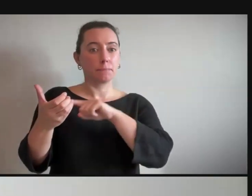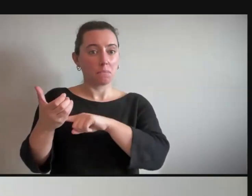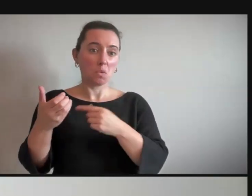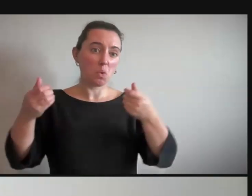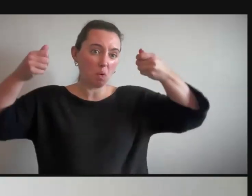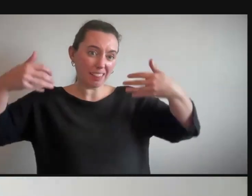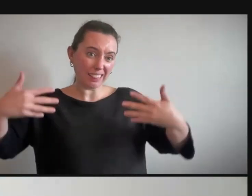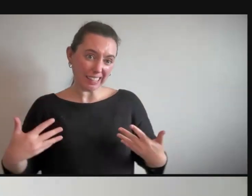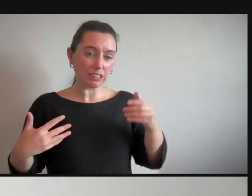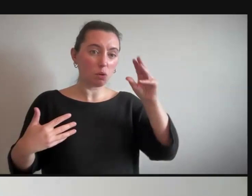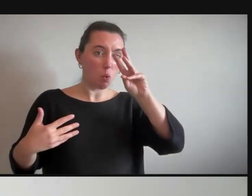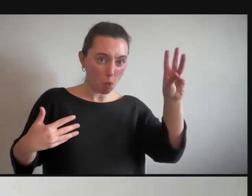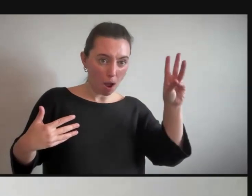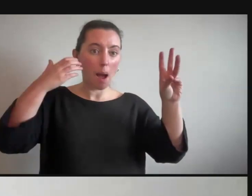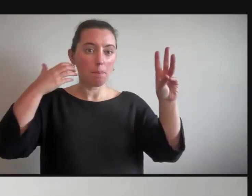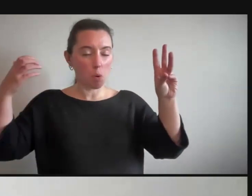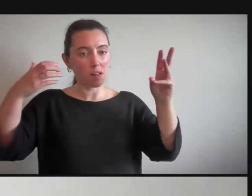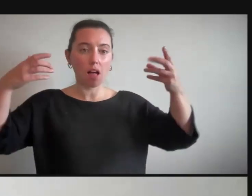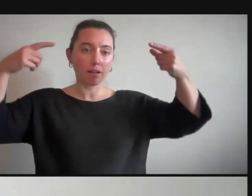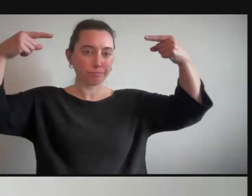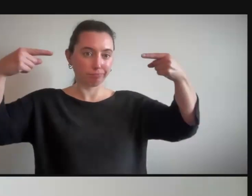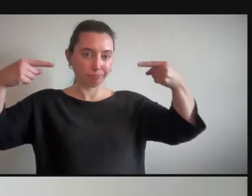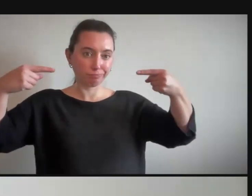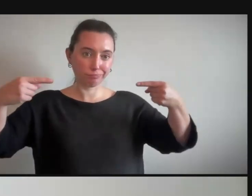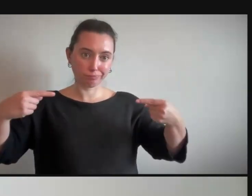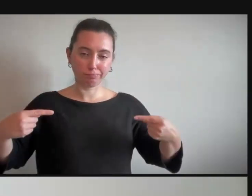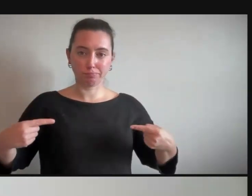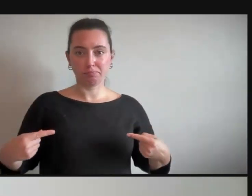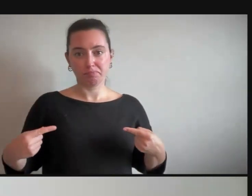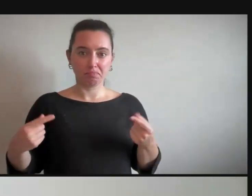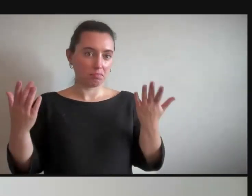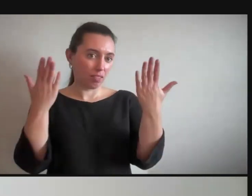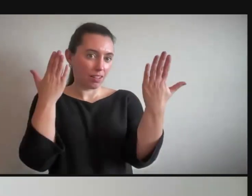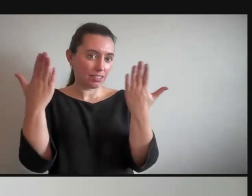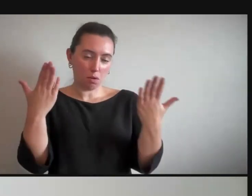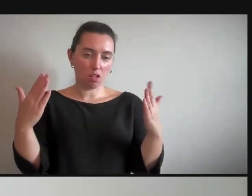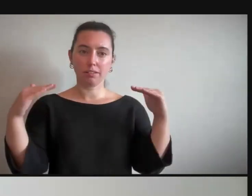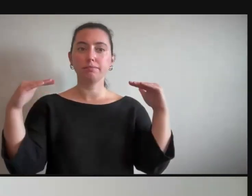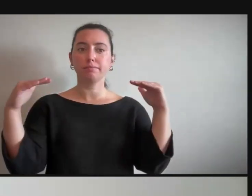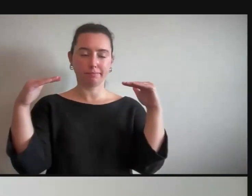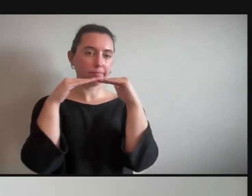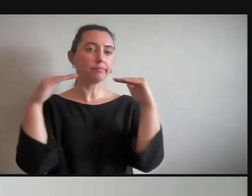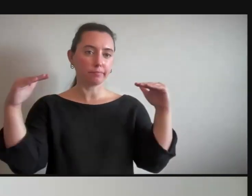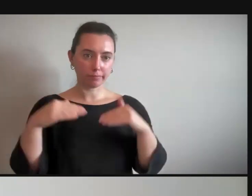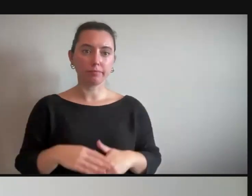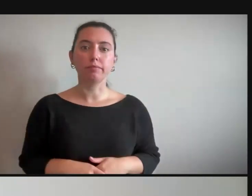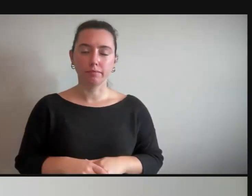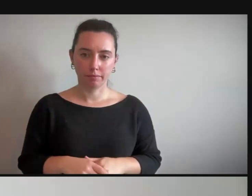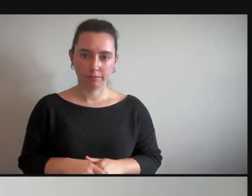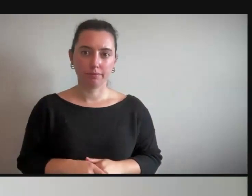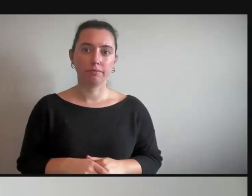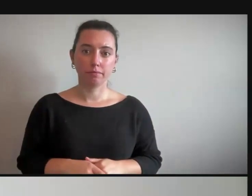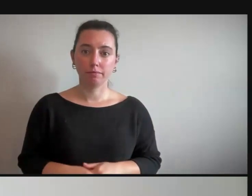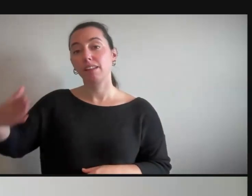in their composition. Basically, the requirement is the same for webs and apps. Thank